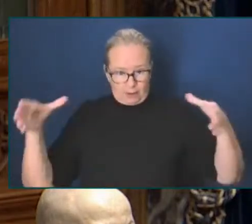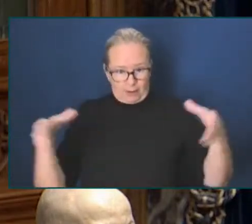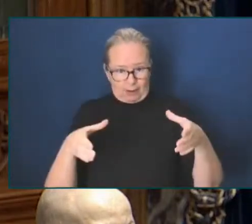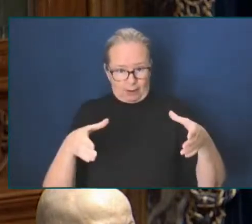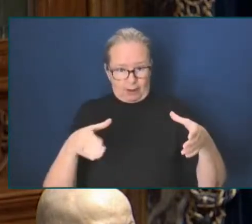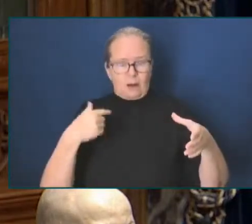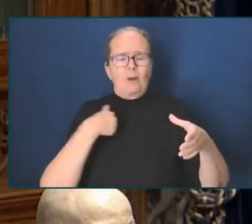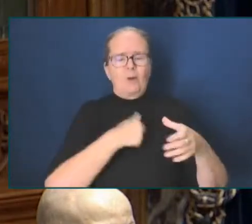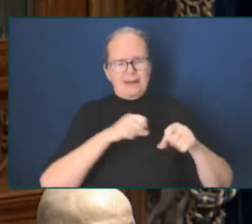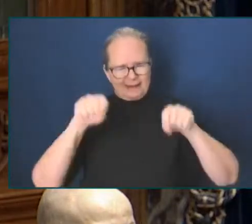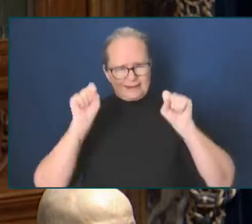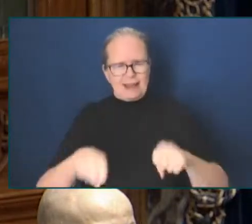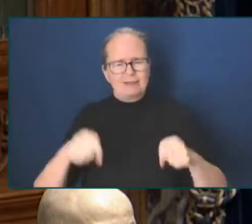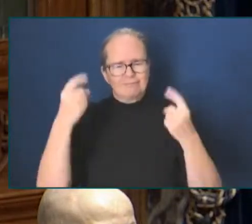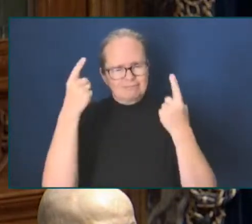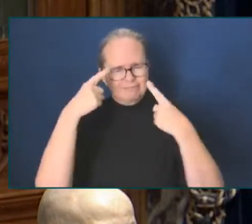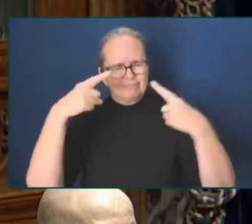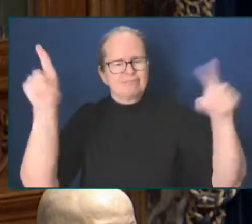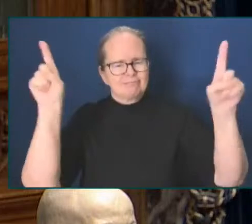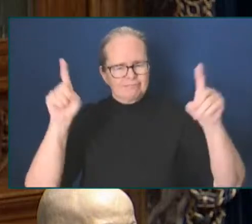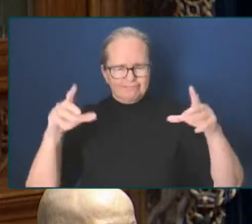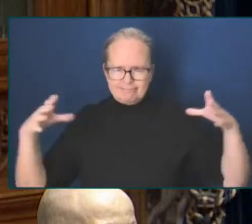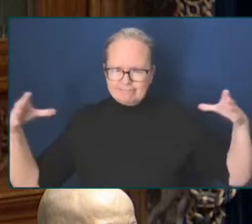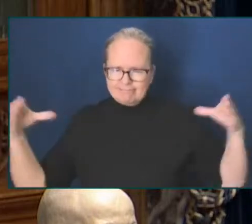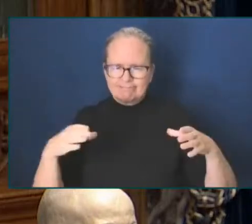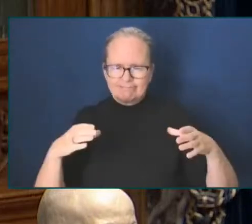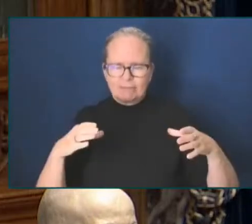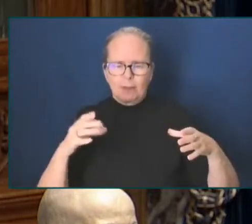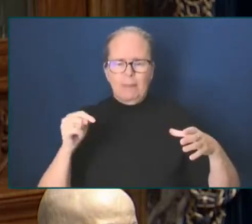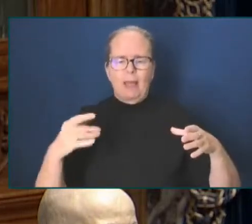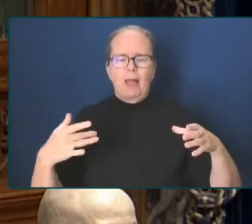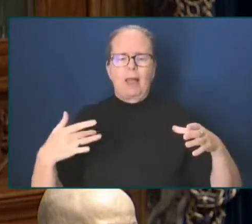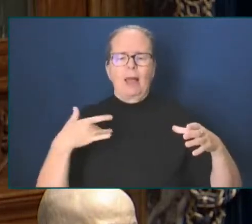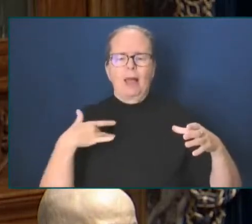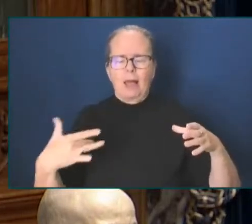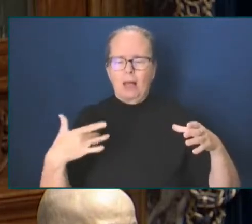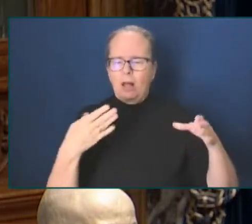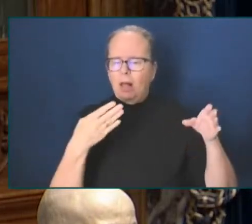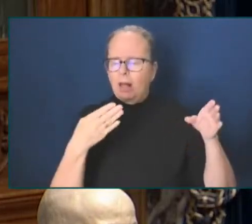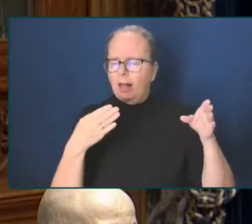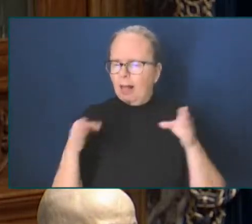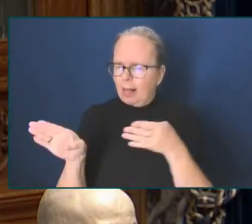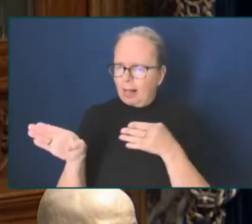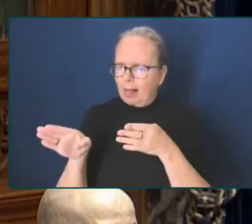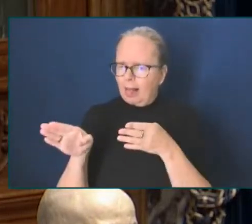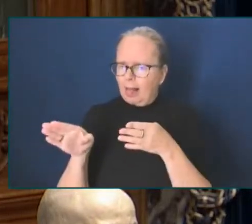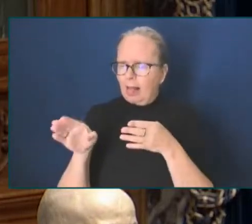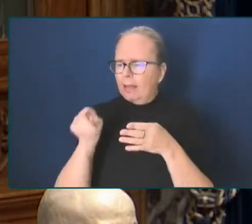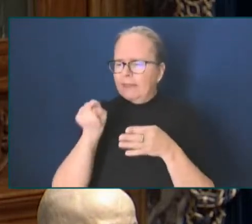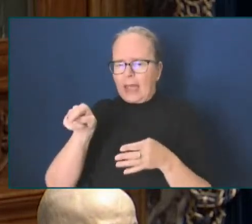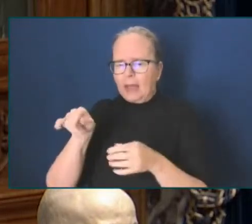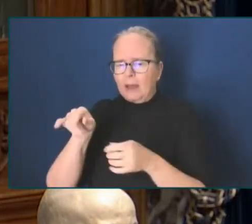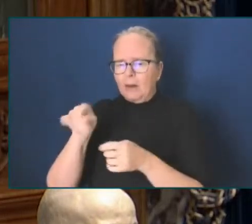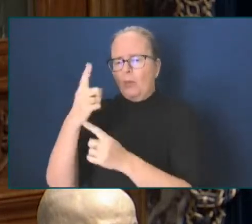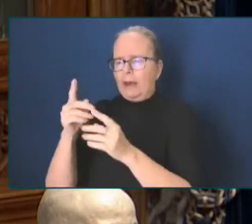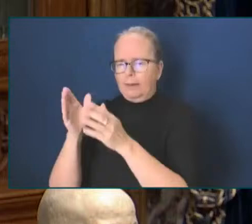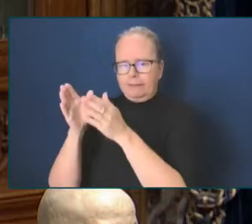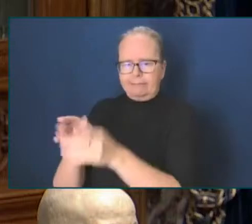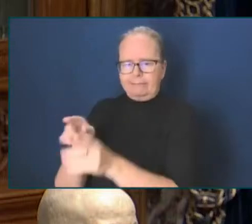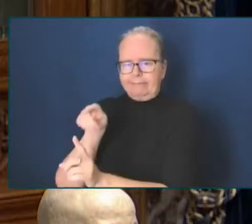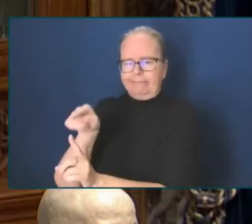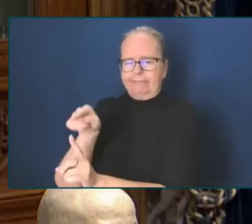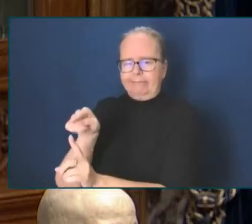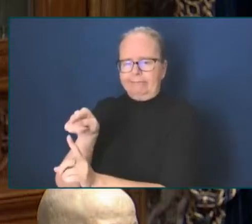than connection, stories that tell us that for one person to get ahead, others must fall behind. Public health care,